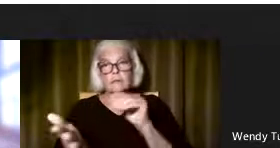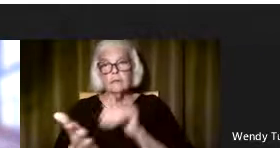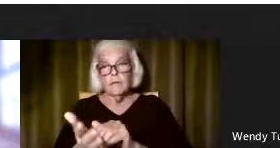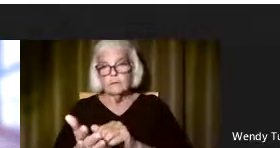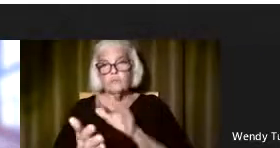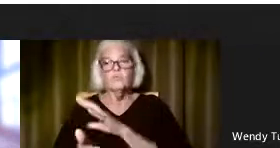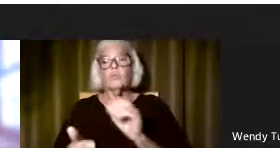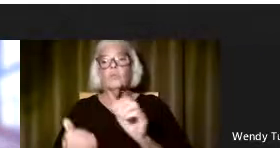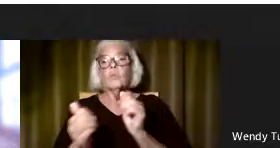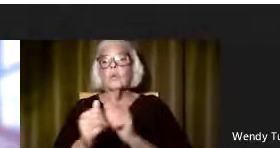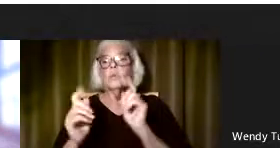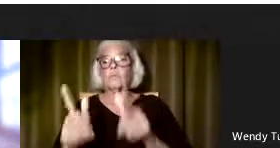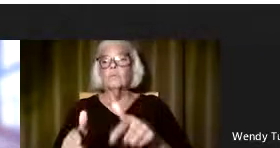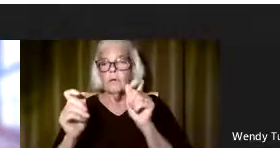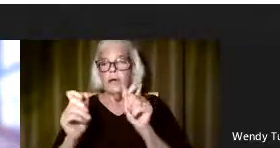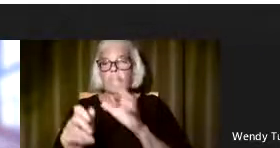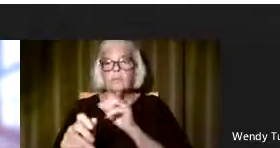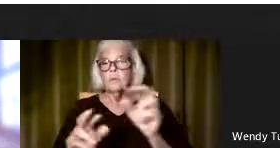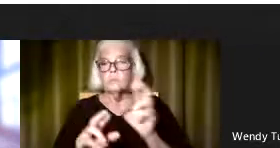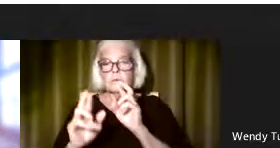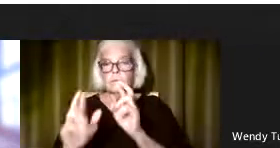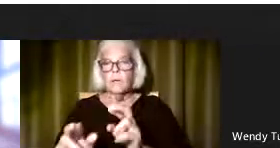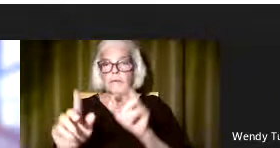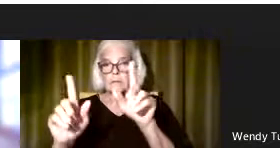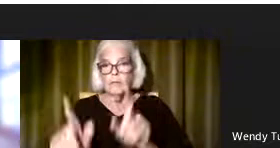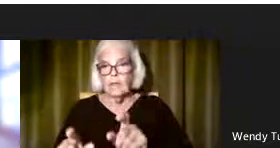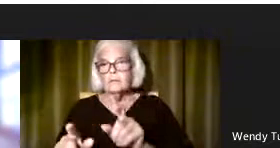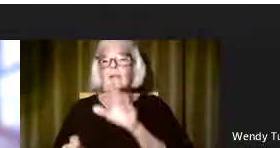up currently. But